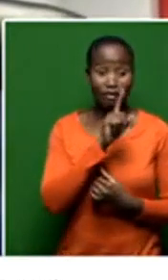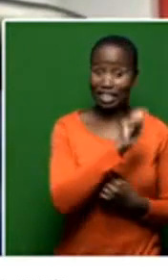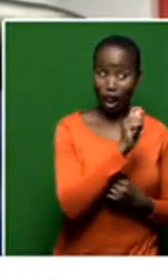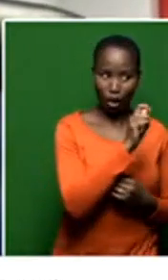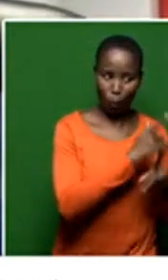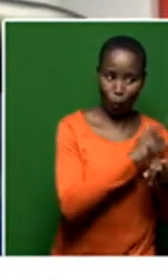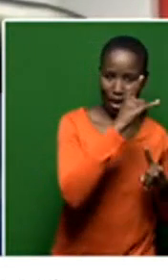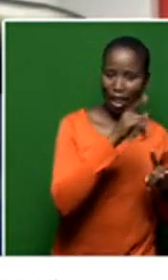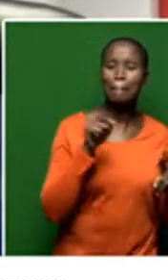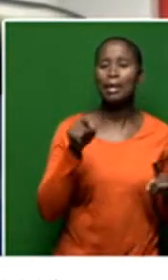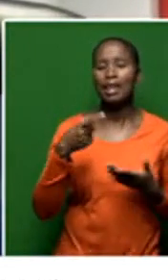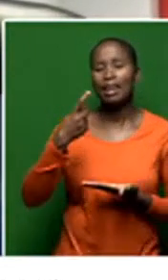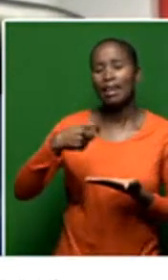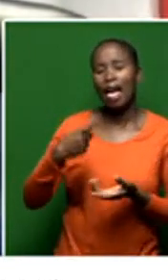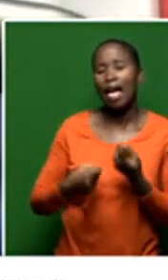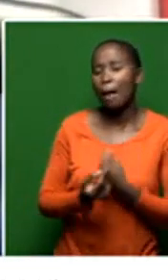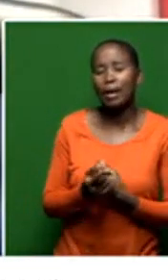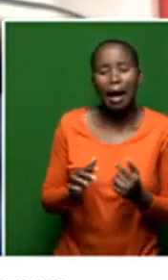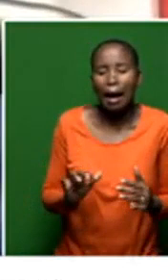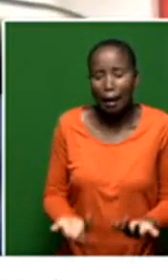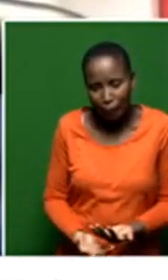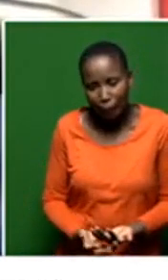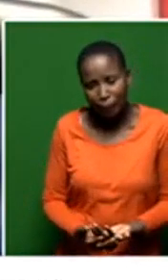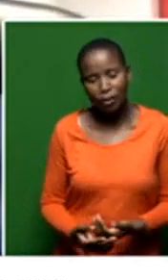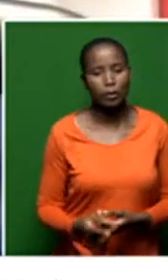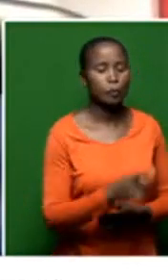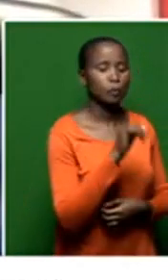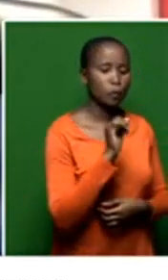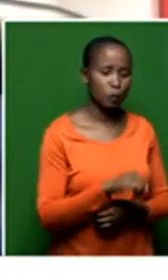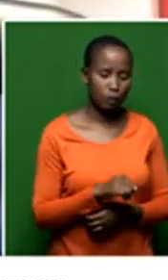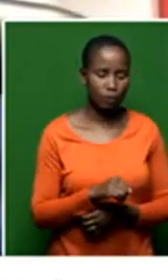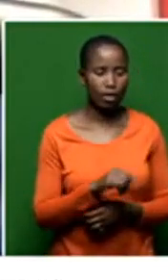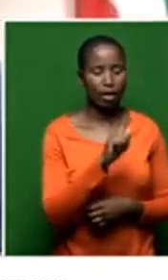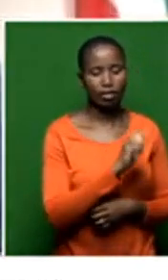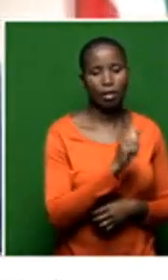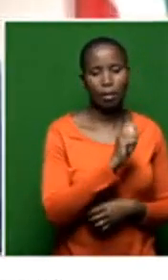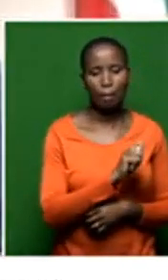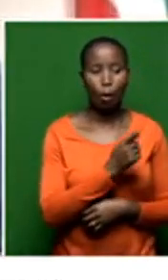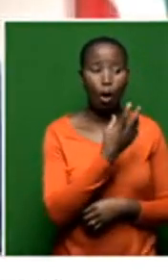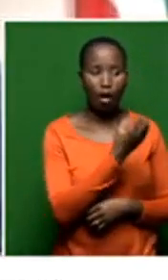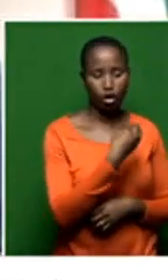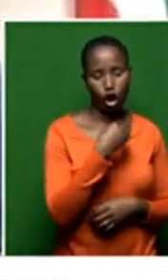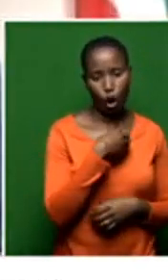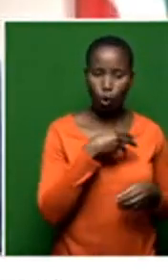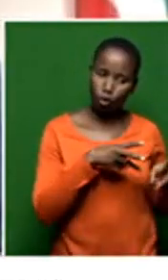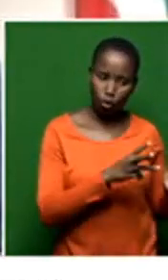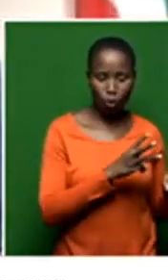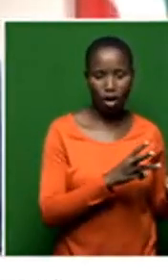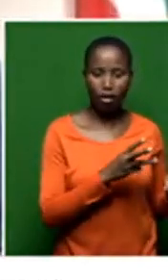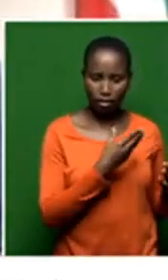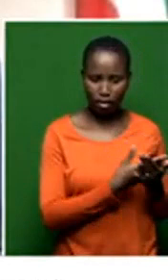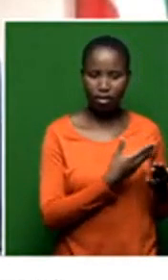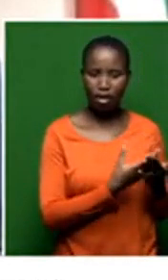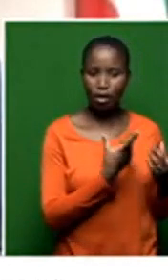litigation? Yes, Telkom abandoned the urgent interdict. They, on their own volition, abandoned. They could